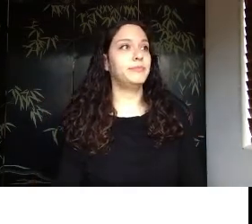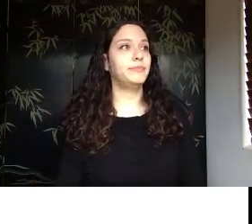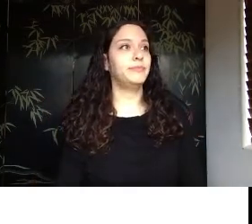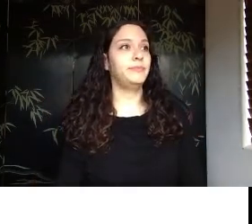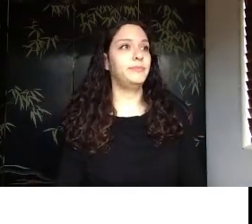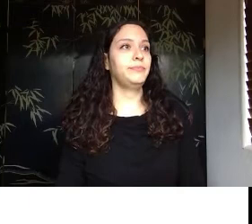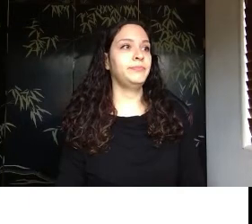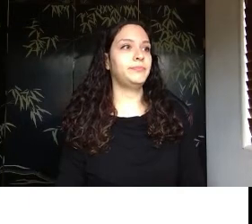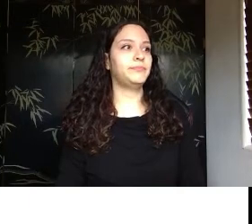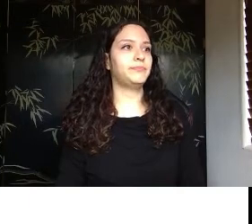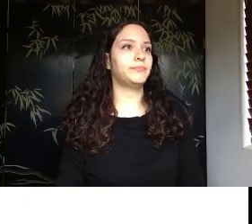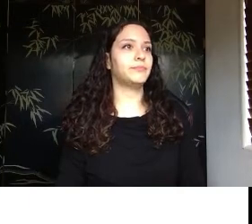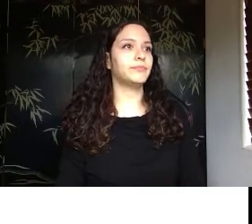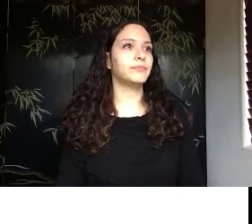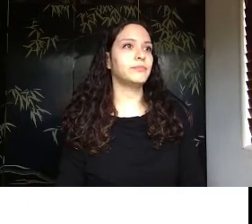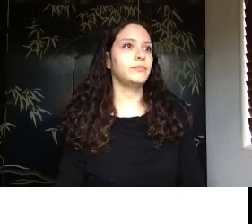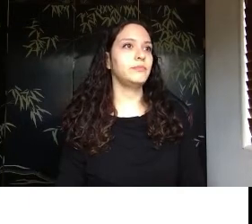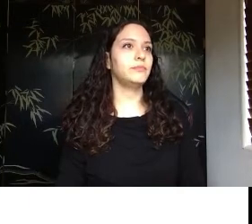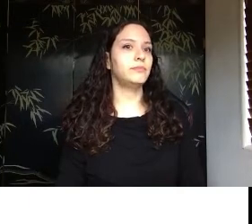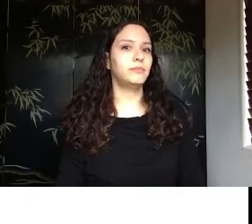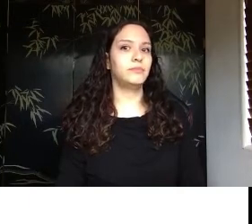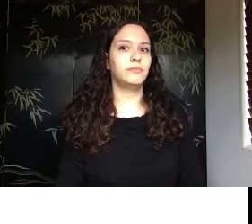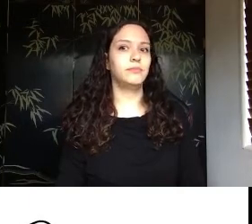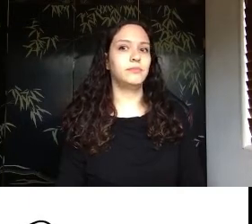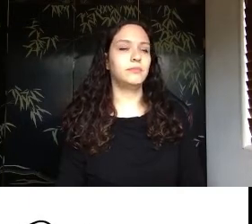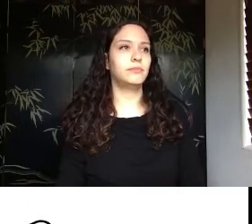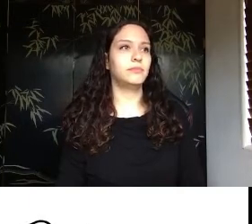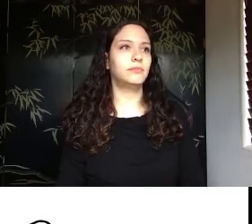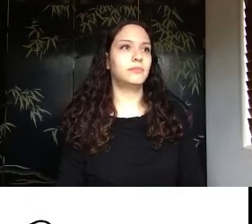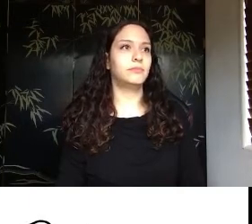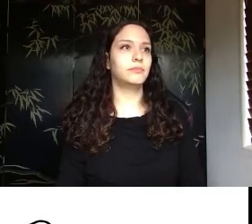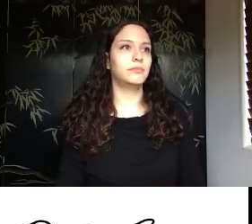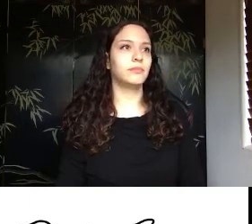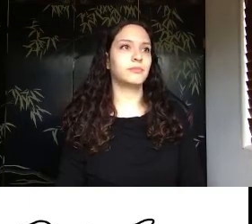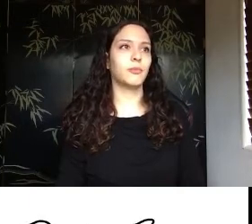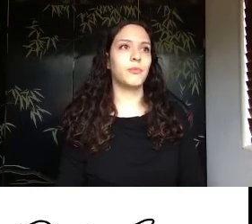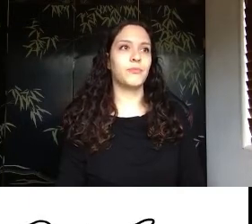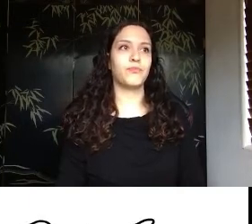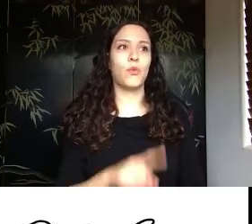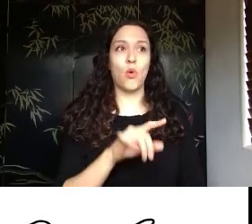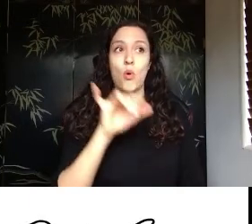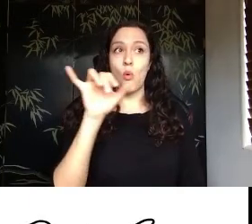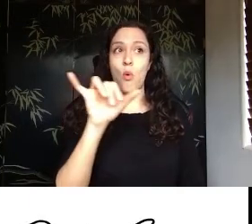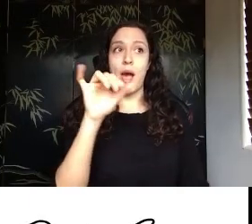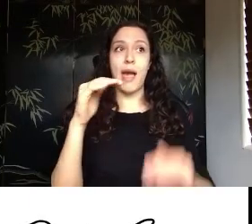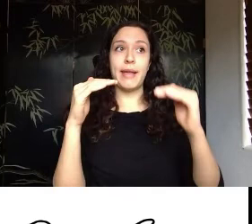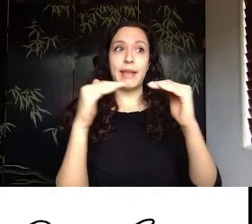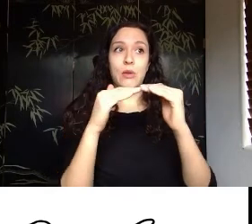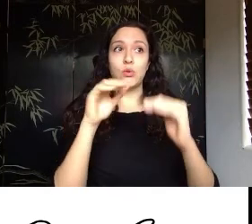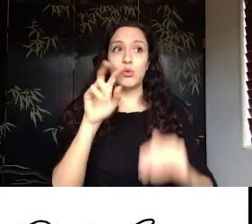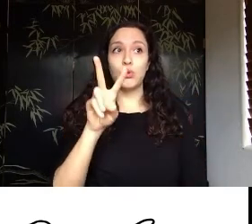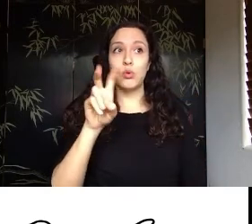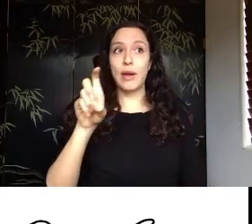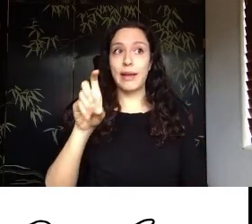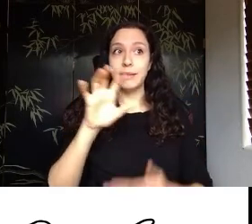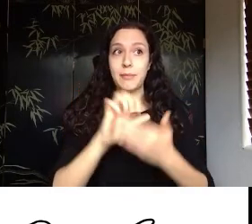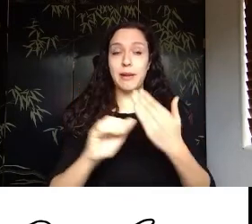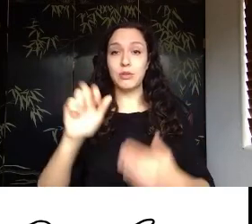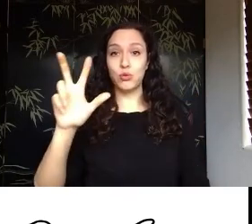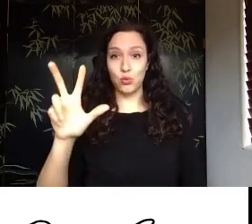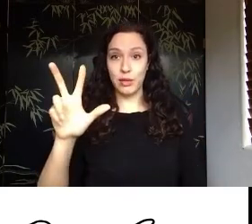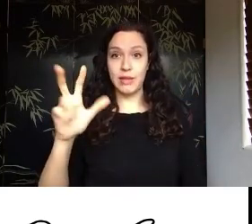All right, welcome back. So we have y equals 2x minus 3, y equals 2 times negative